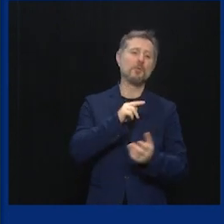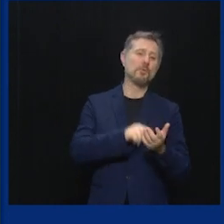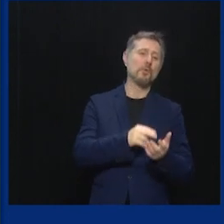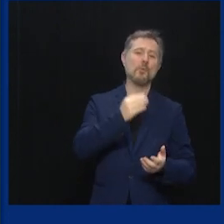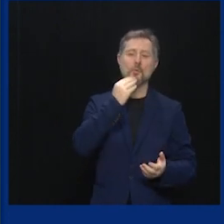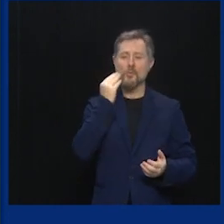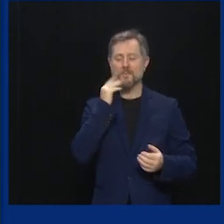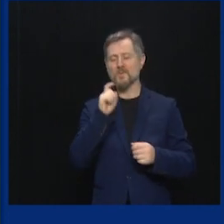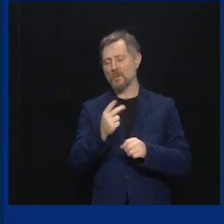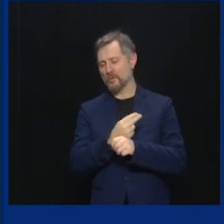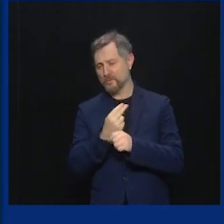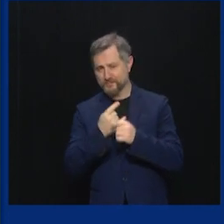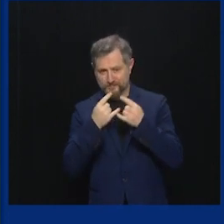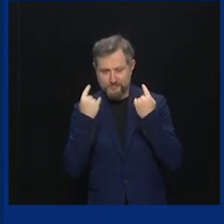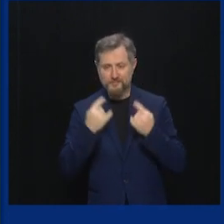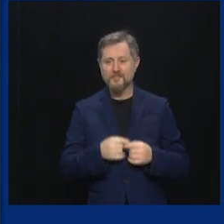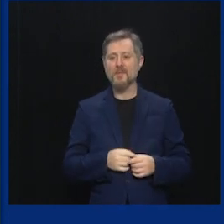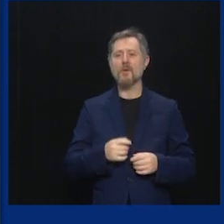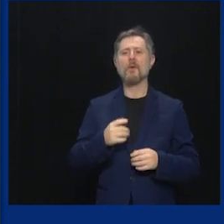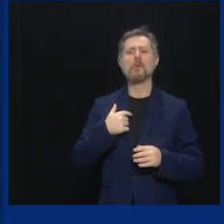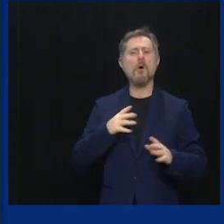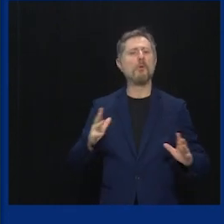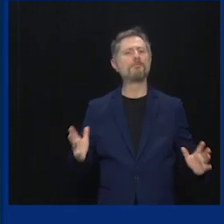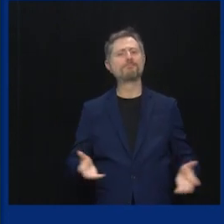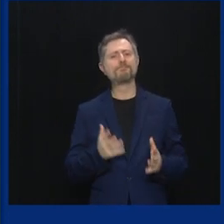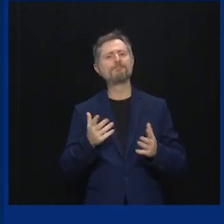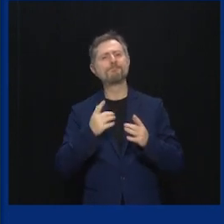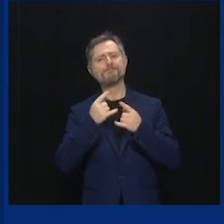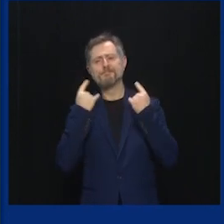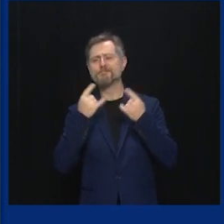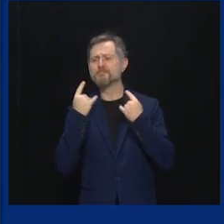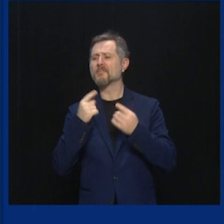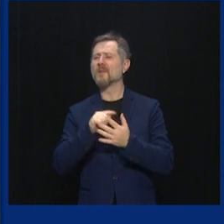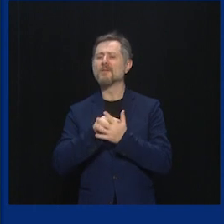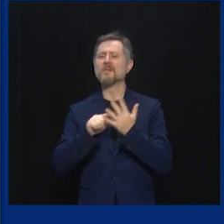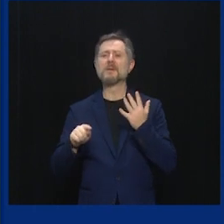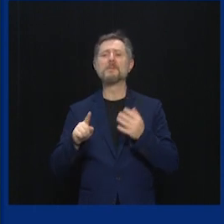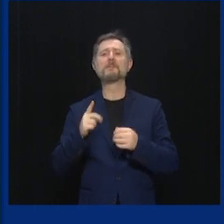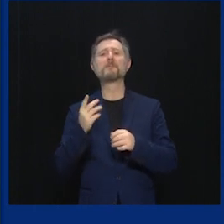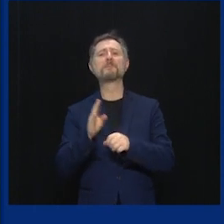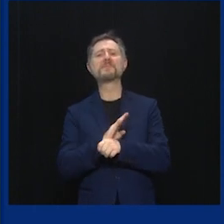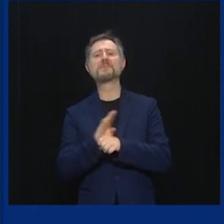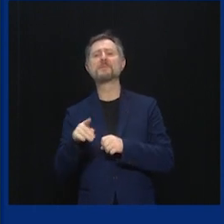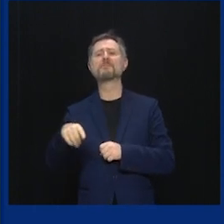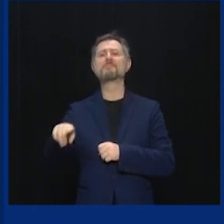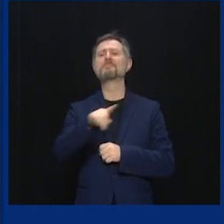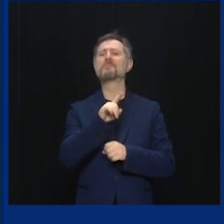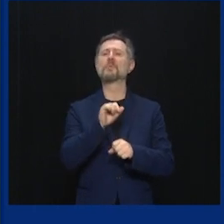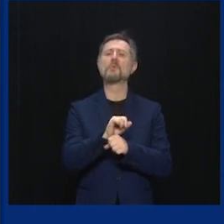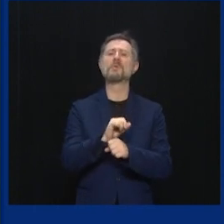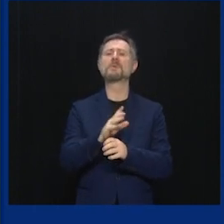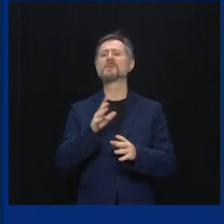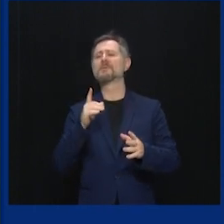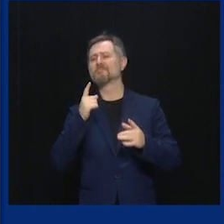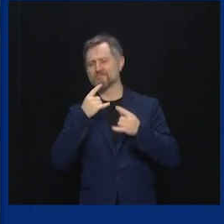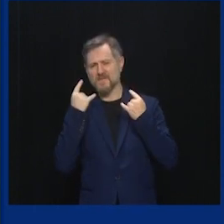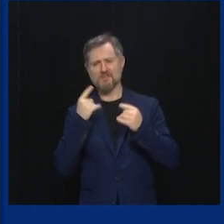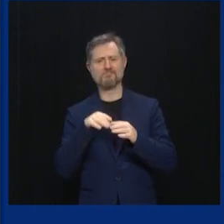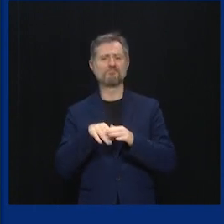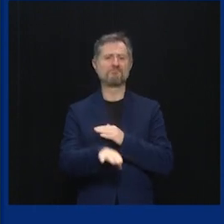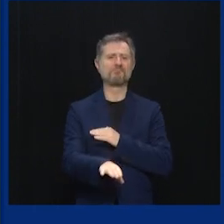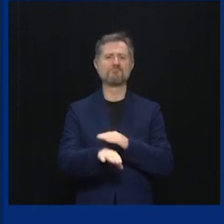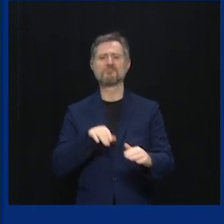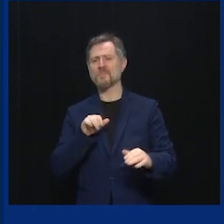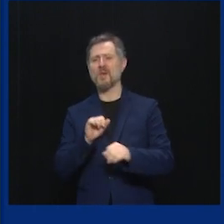We've always encouraged mask use, and I'm asking businesses to encourage the same among their patrons as well as their employees as